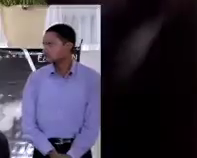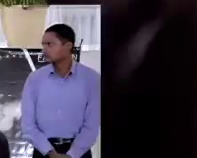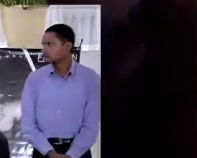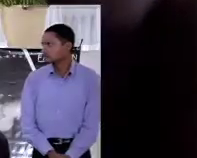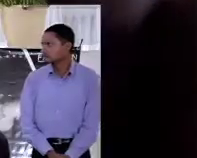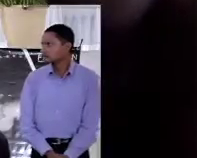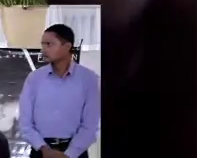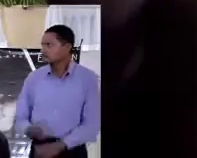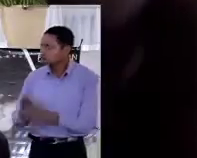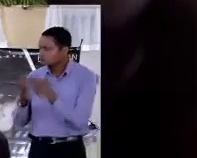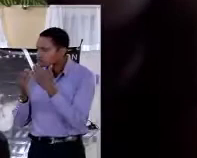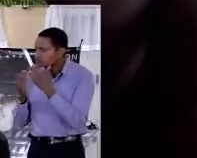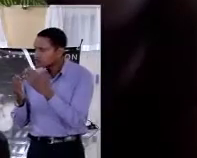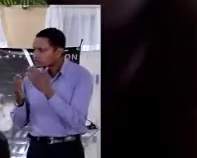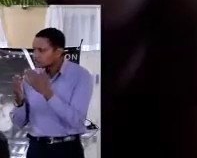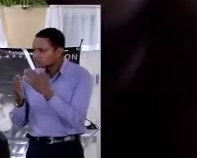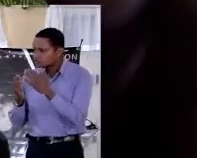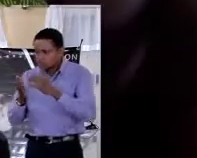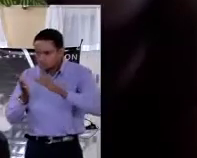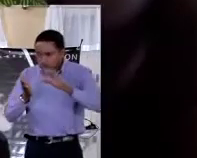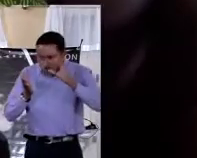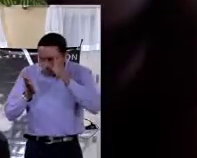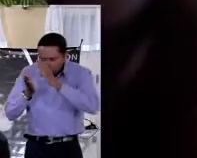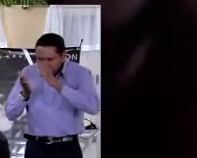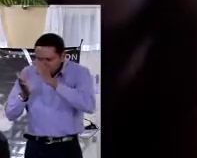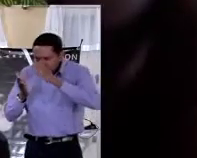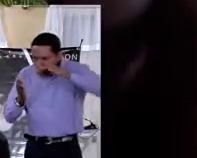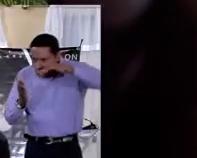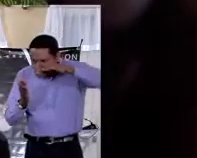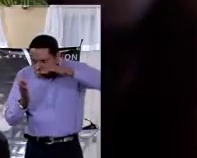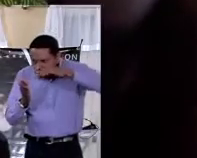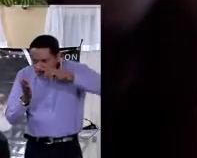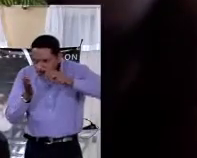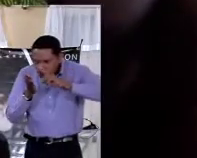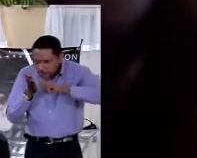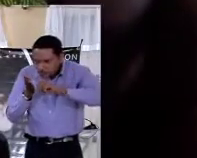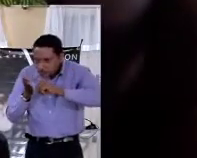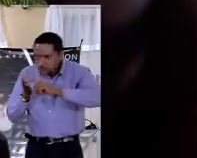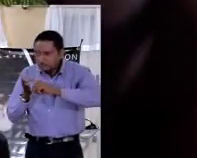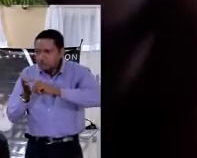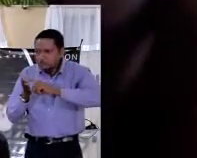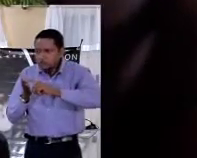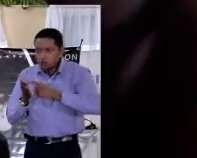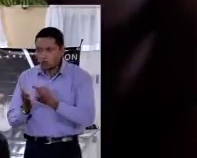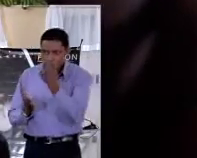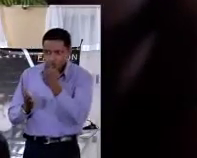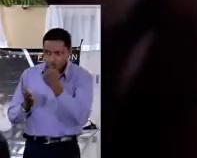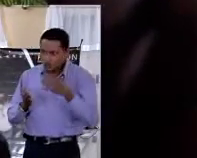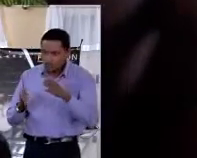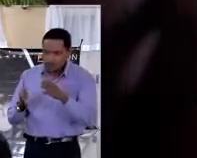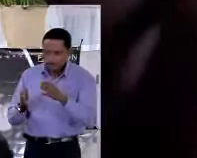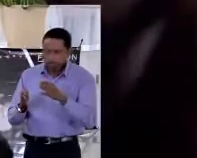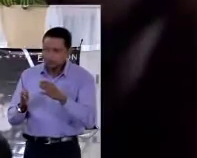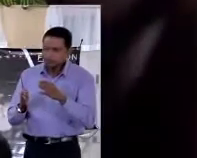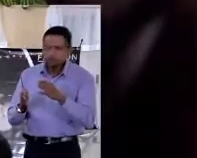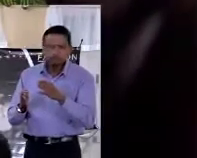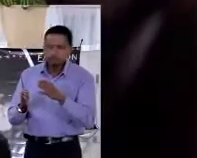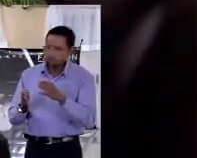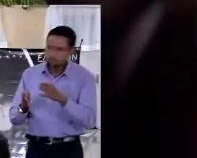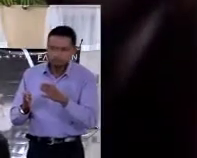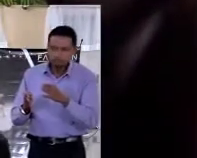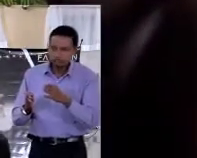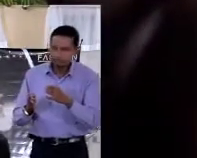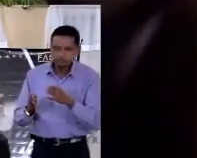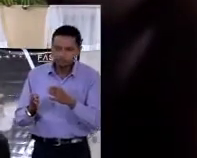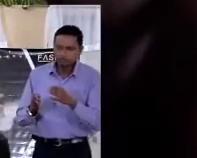Thank you very much. Research is not one-fold. It's not a singular layer